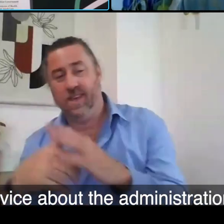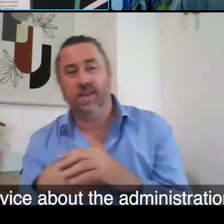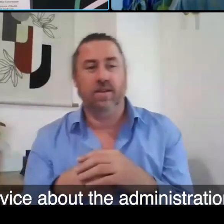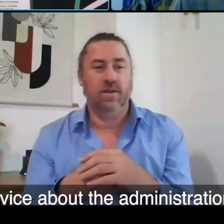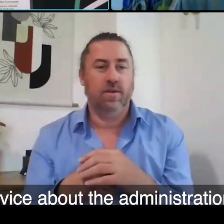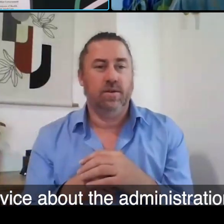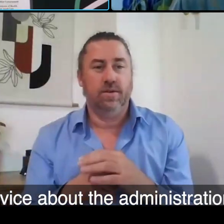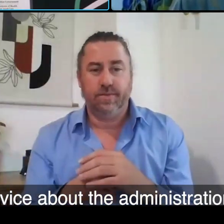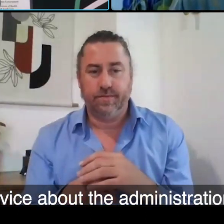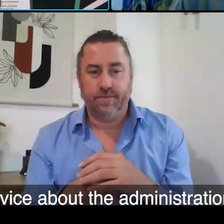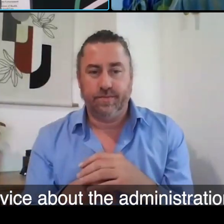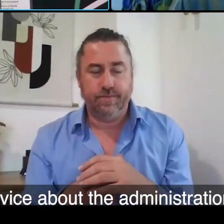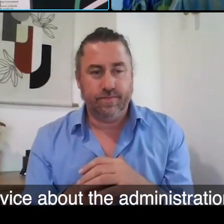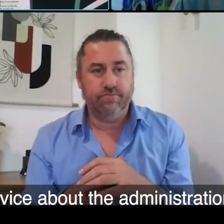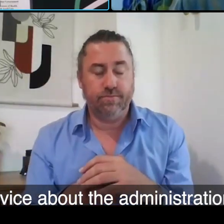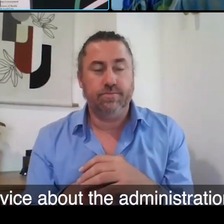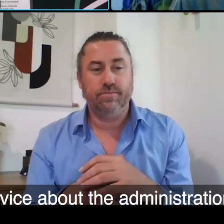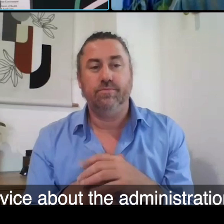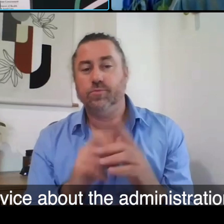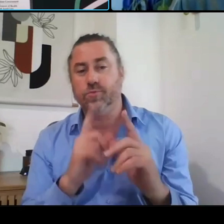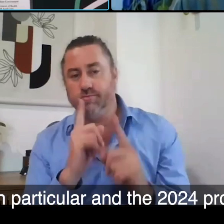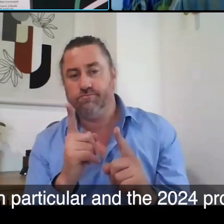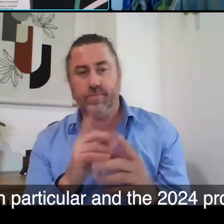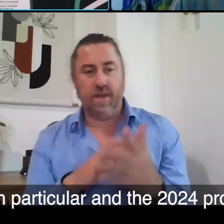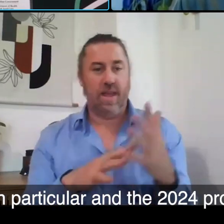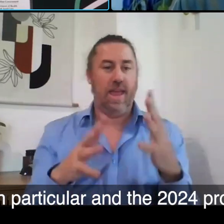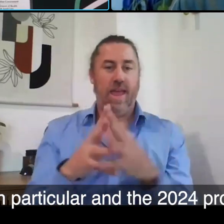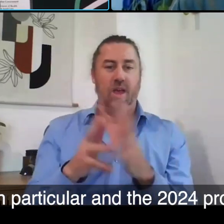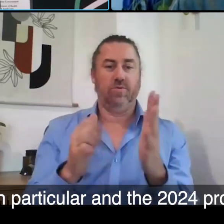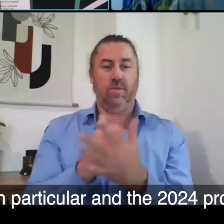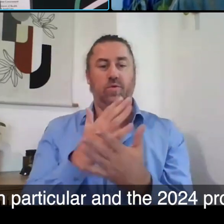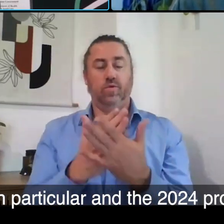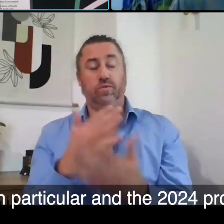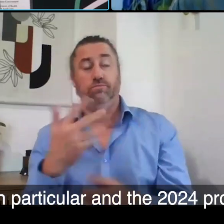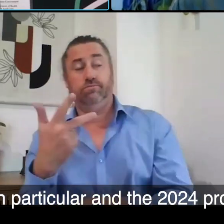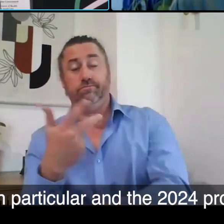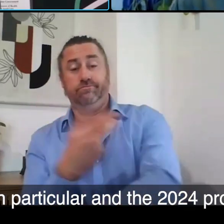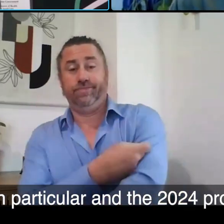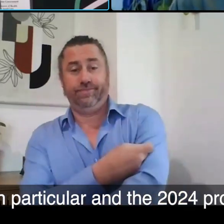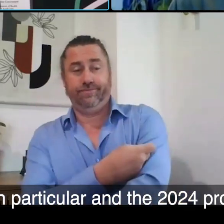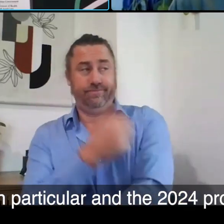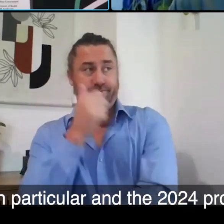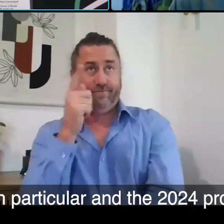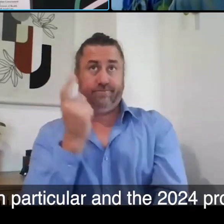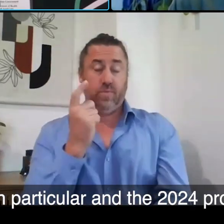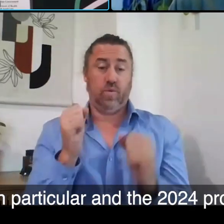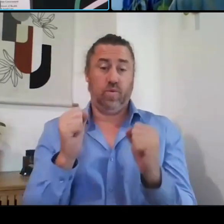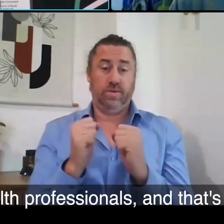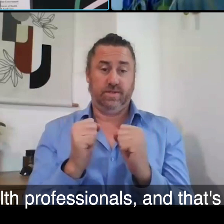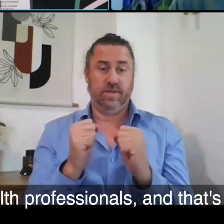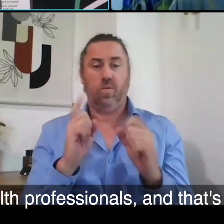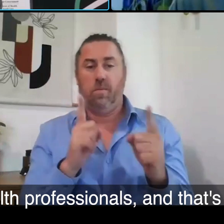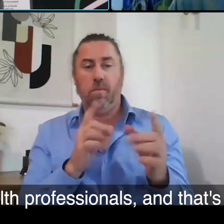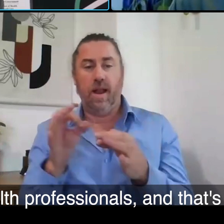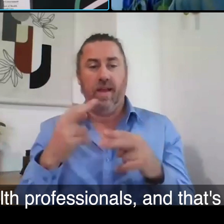and giving advice about the administration of seasonal flu vaccines in particular, and the 2024 program advice